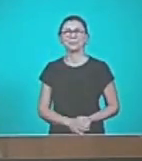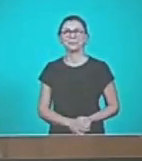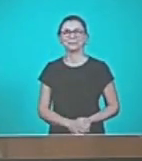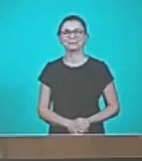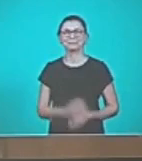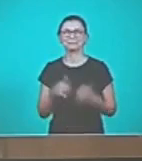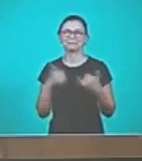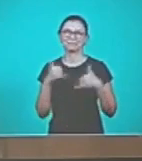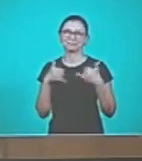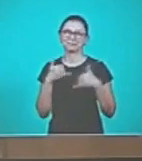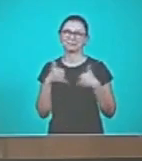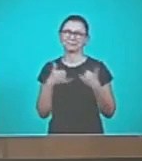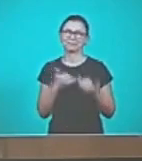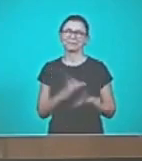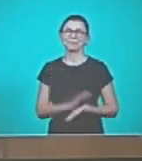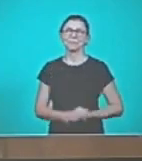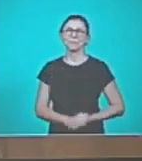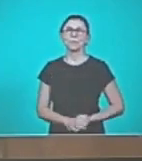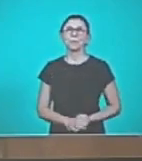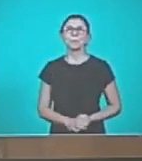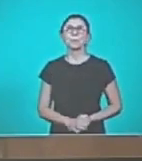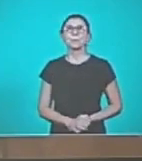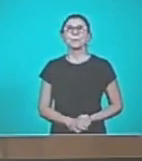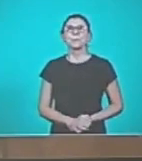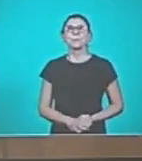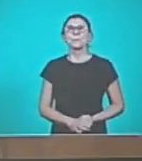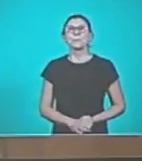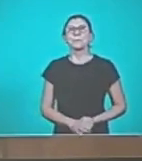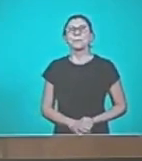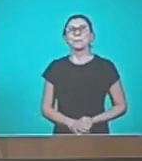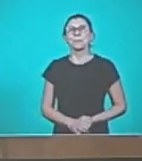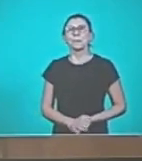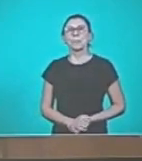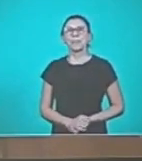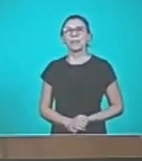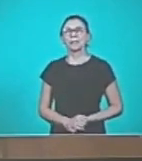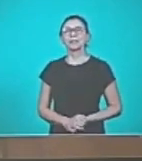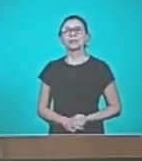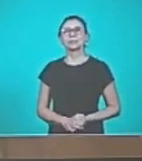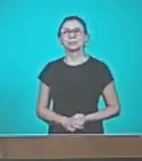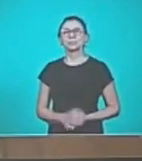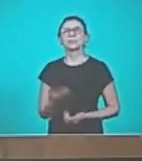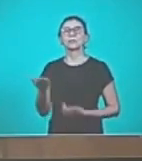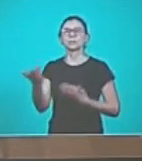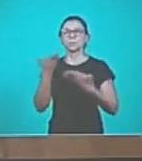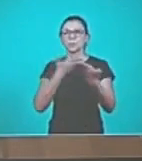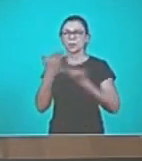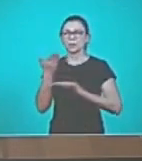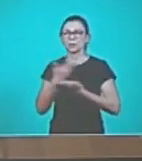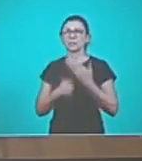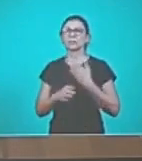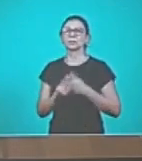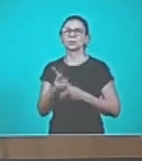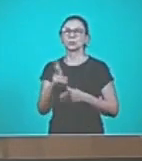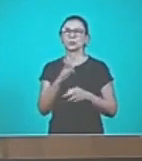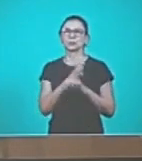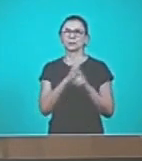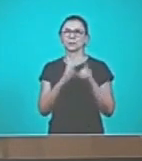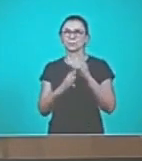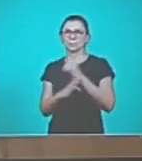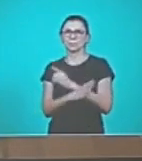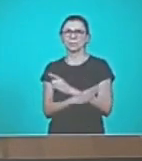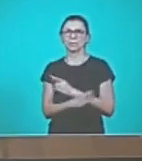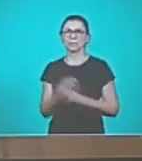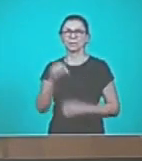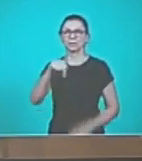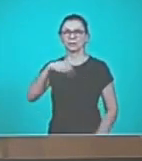soul eats better. So now I ask you, the contribution that was given here about the Sunday